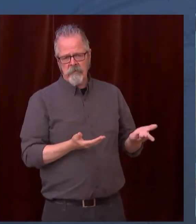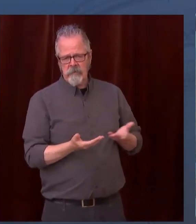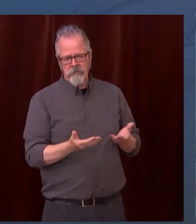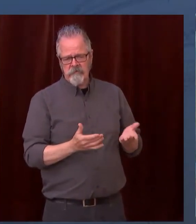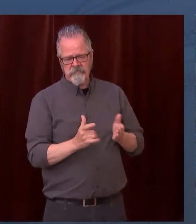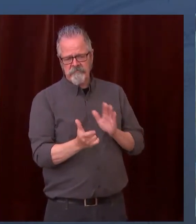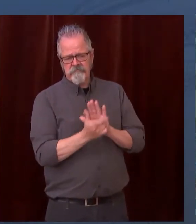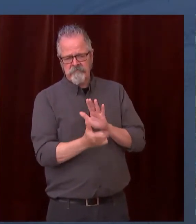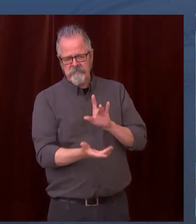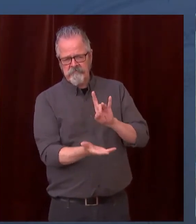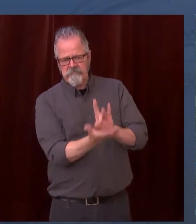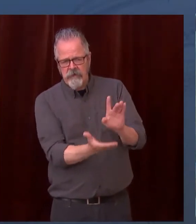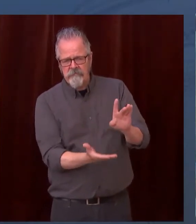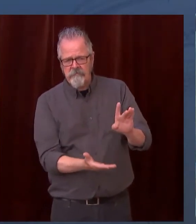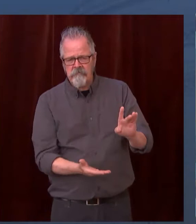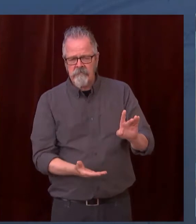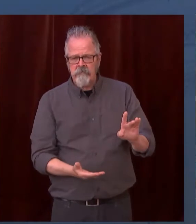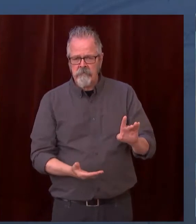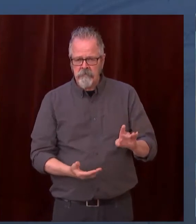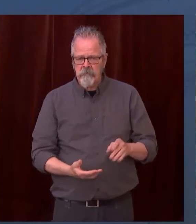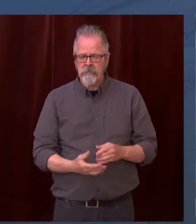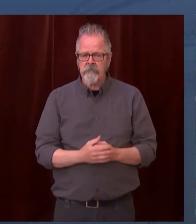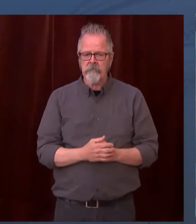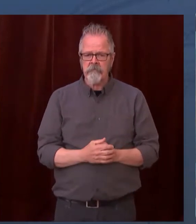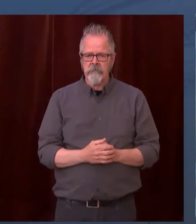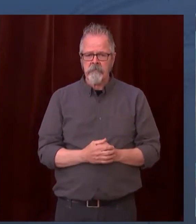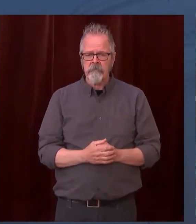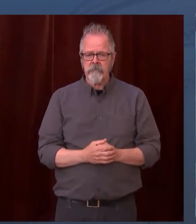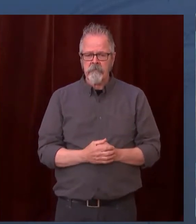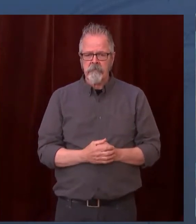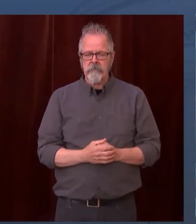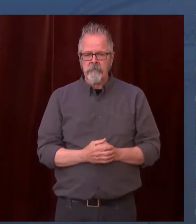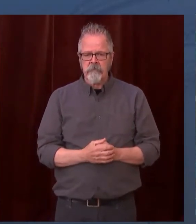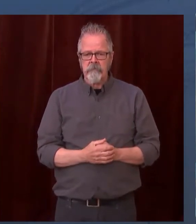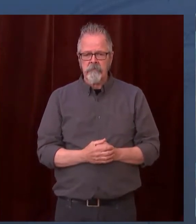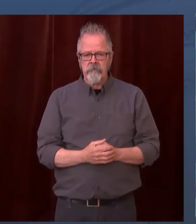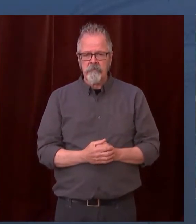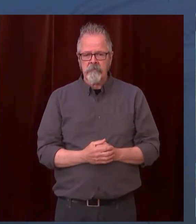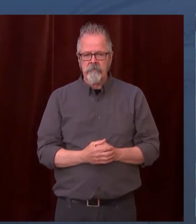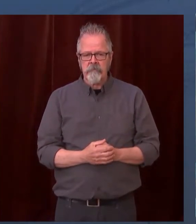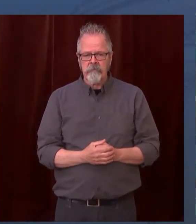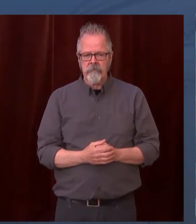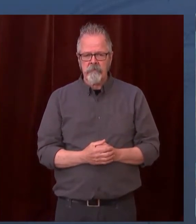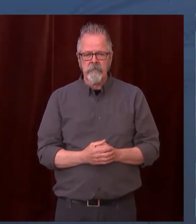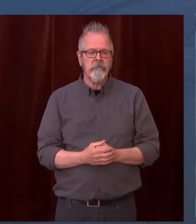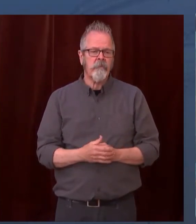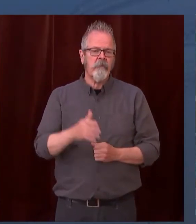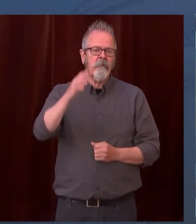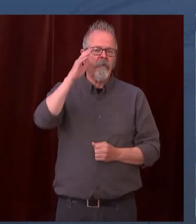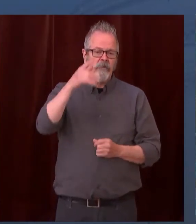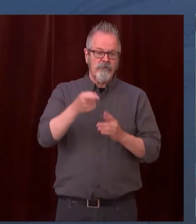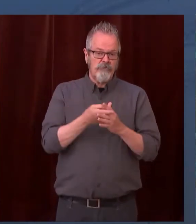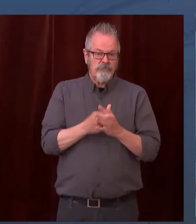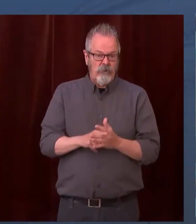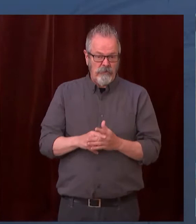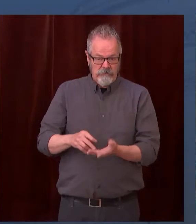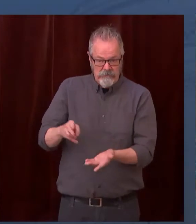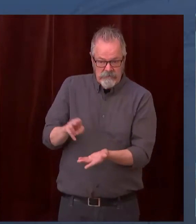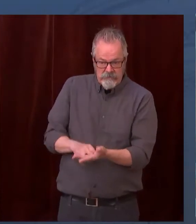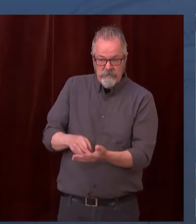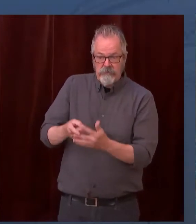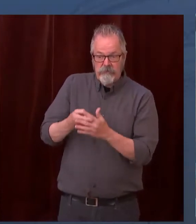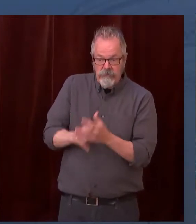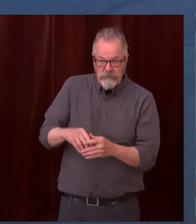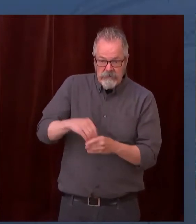we use face coverings, we limit the spread of infected droplets being passed on to others when we talk, cough, or sneeze. And we know